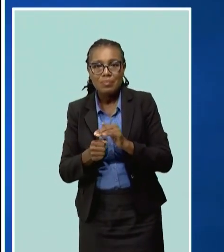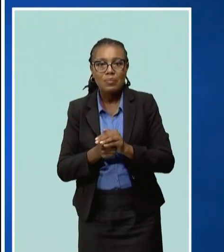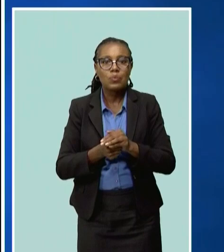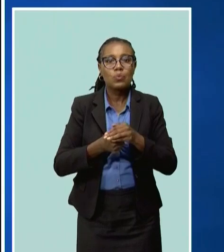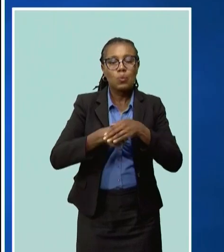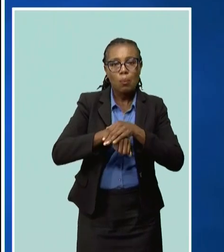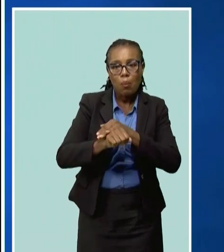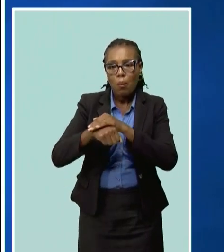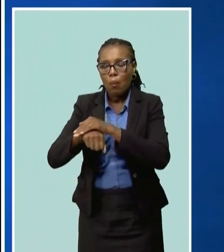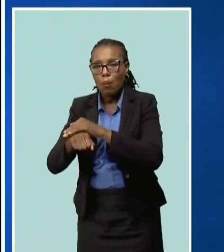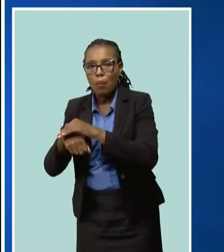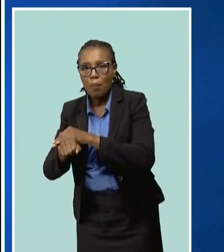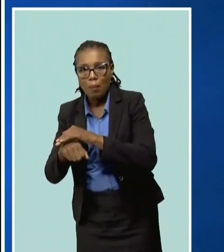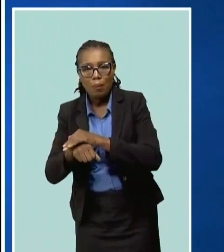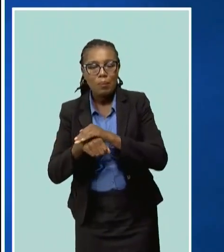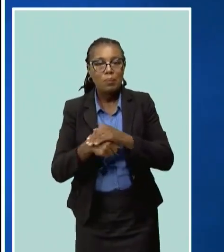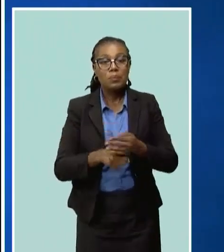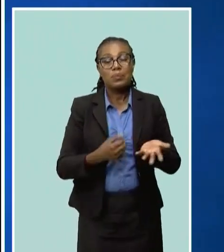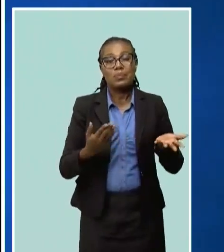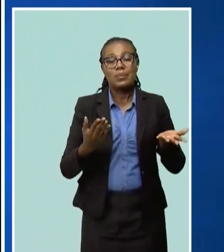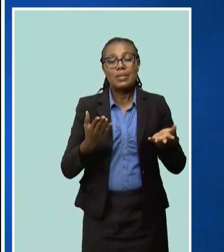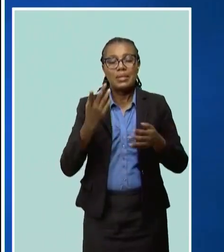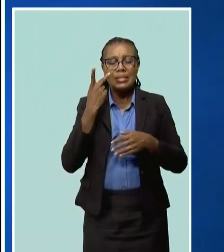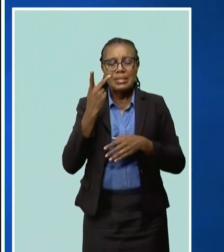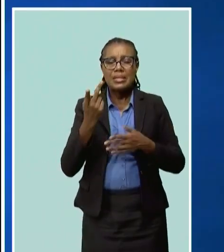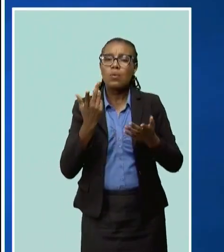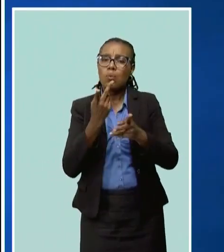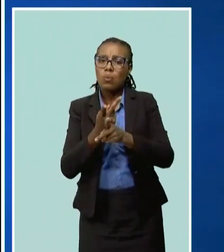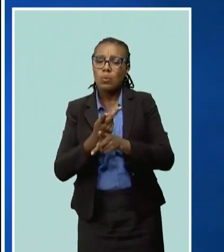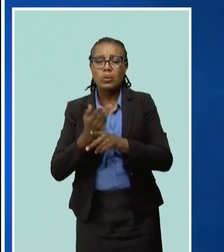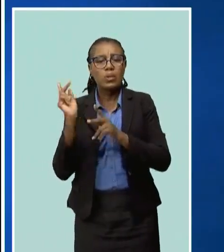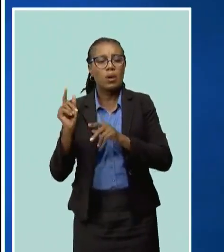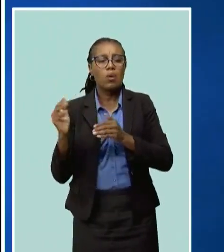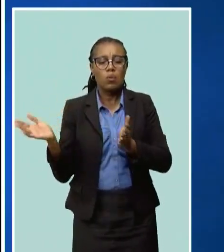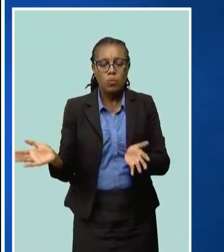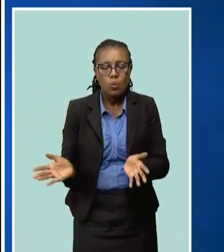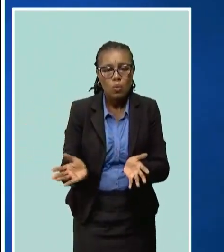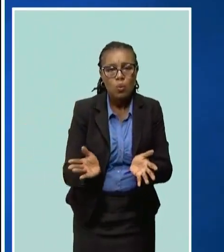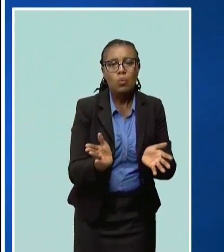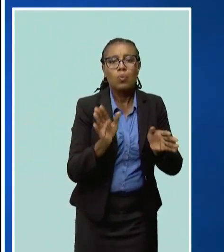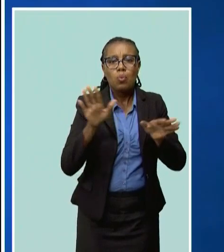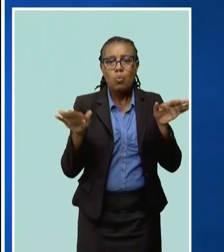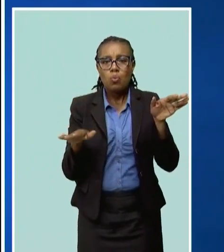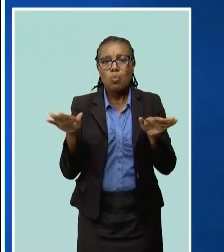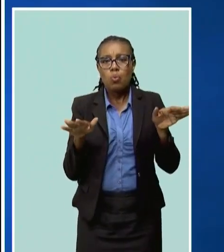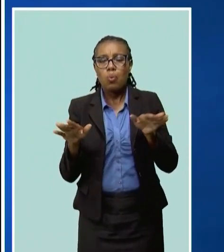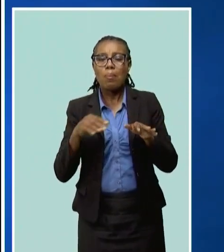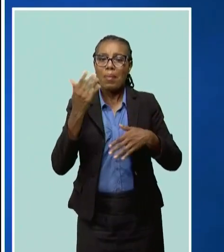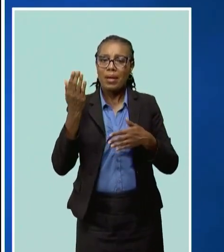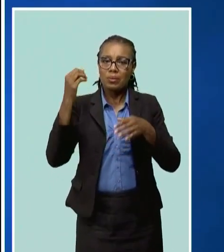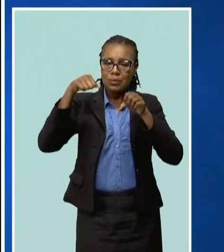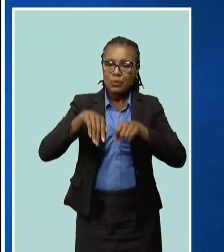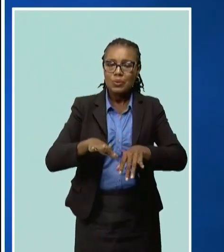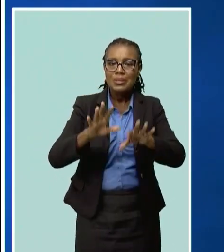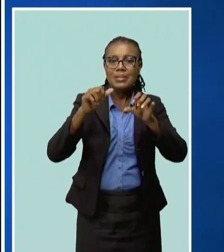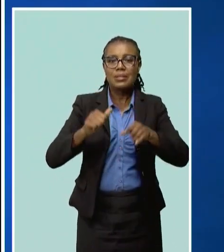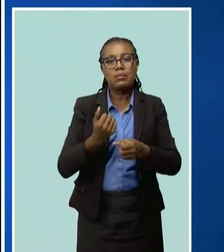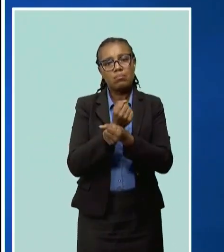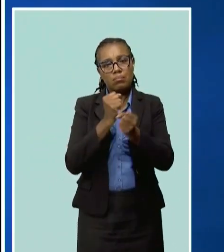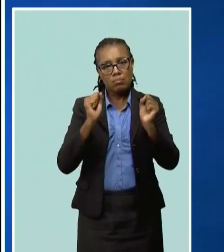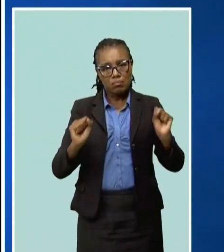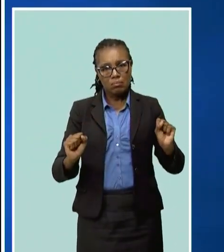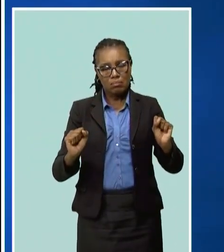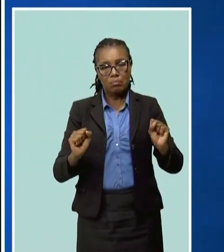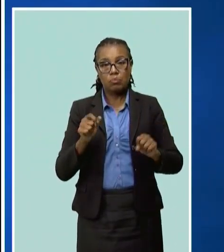the nesting season would like to see a greater effort to help them return to the sea safely. Director of the Barbados Sea Turtle Project,